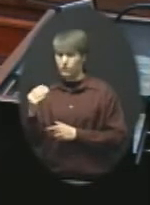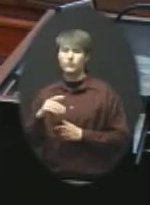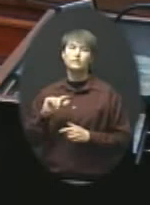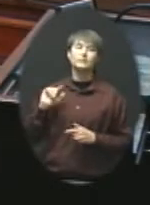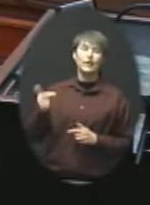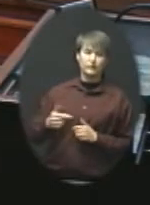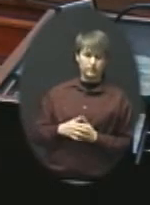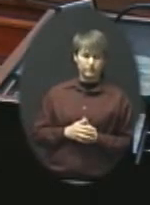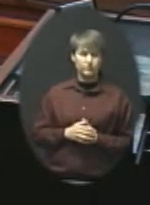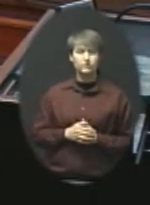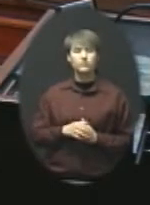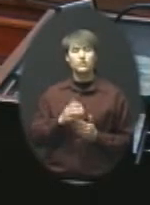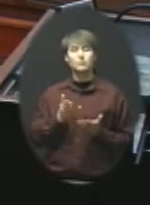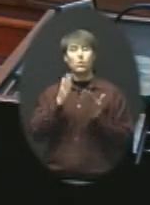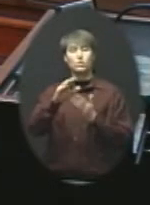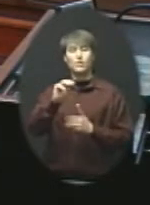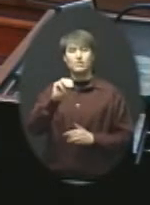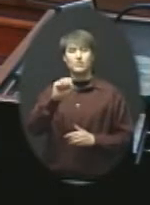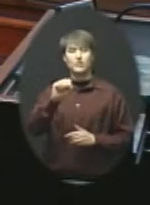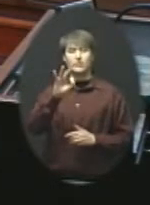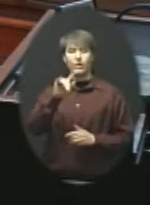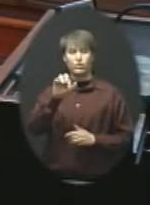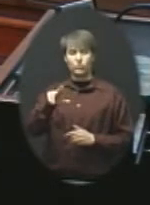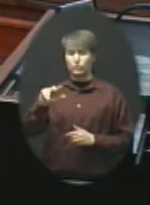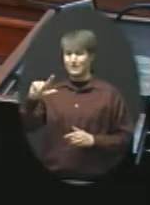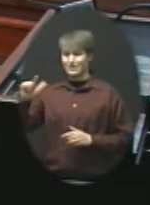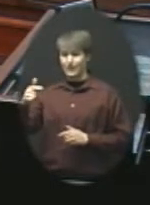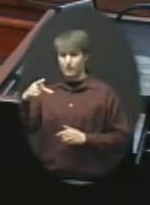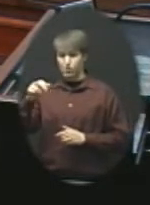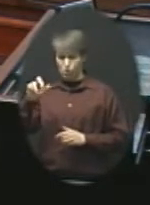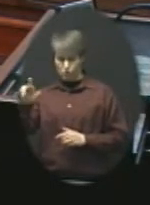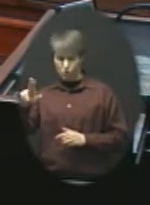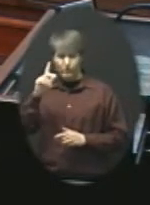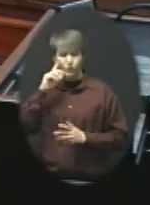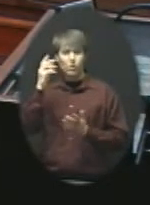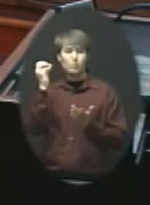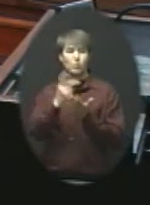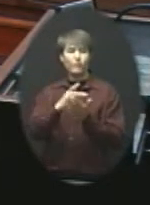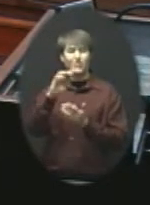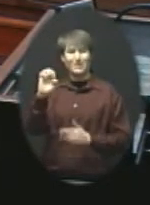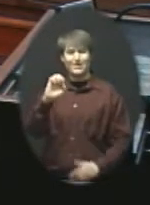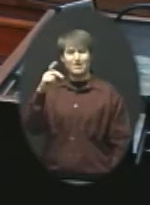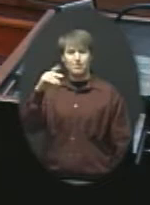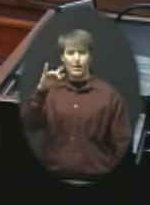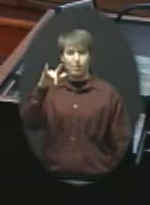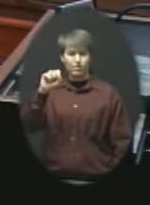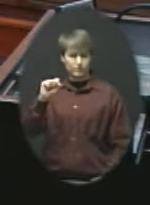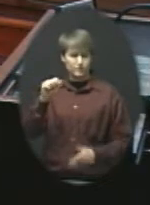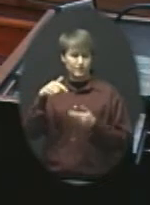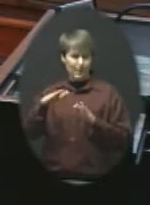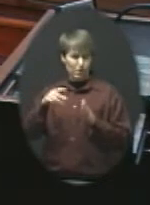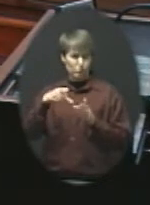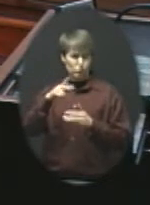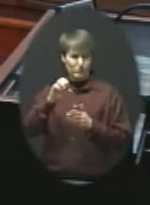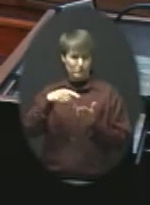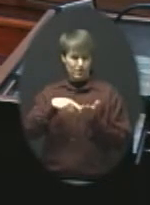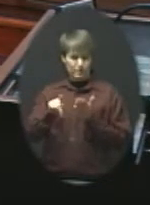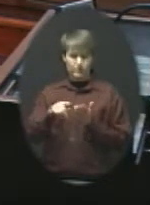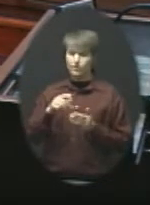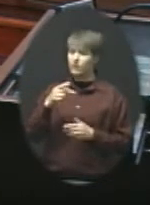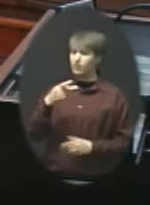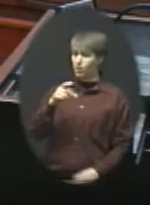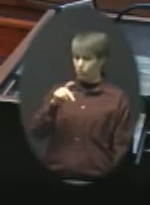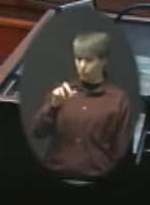I have a motion by Ms. Felter and a second by Mr. Parker for approval of the e-payables as an allowed prepayment. Ms. Hibb? Mr.